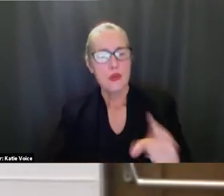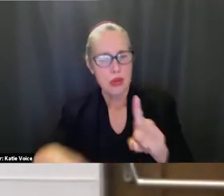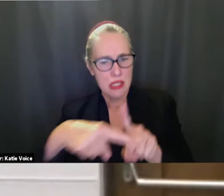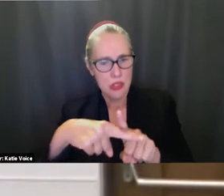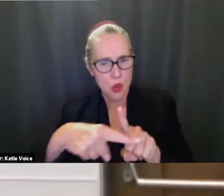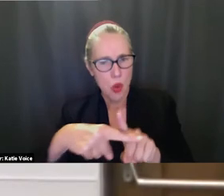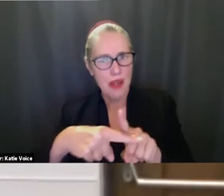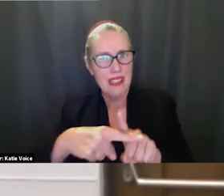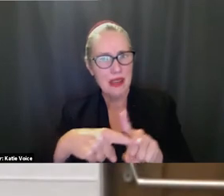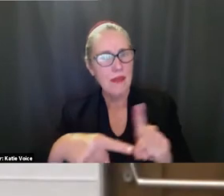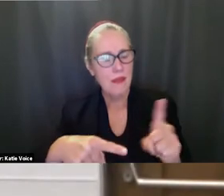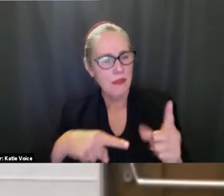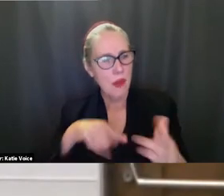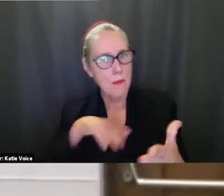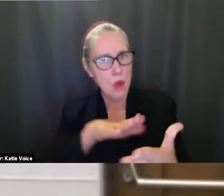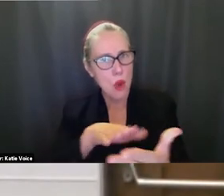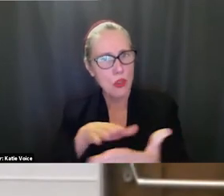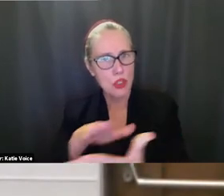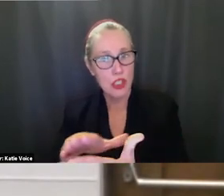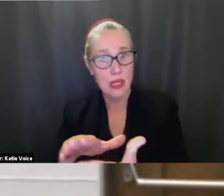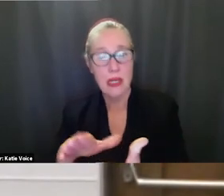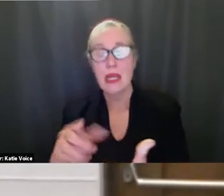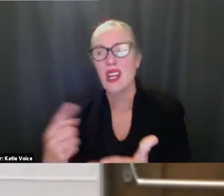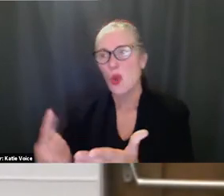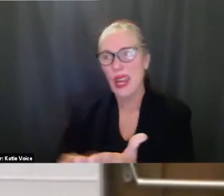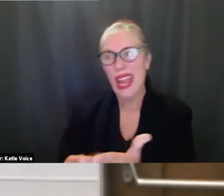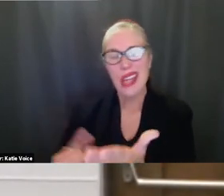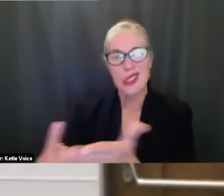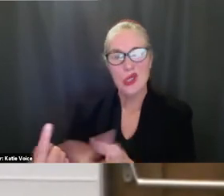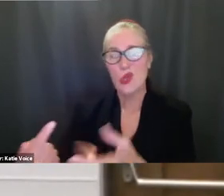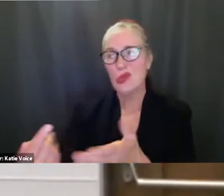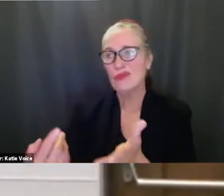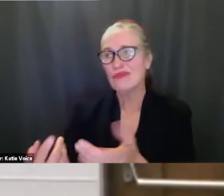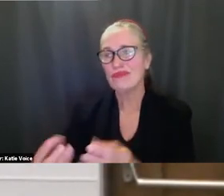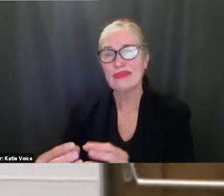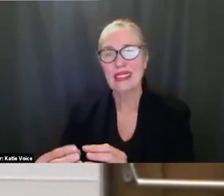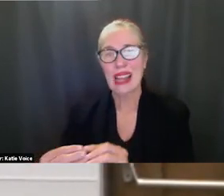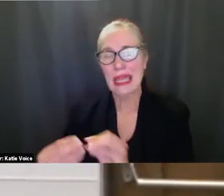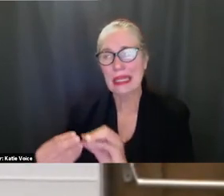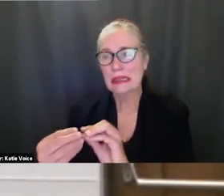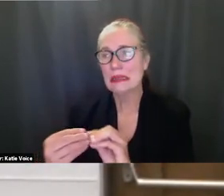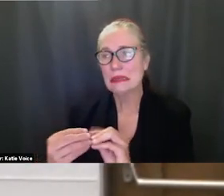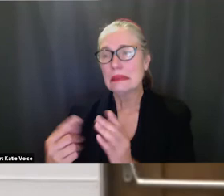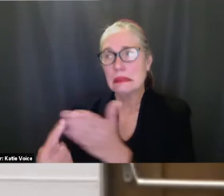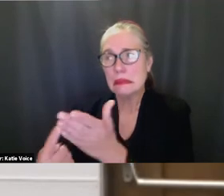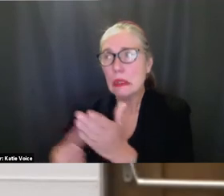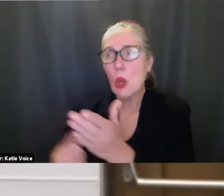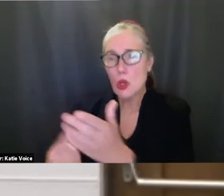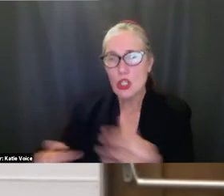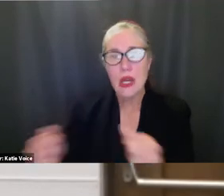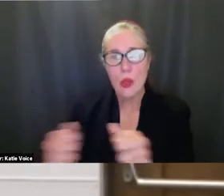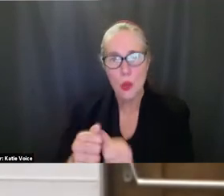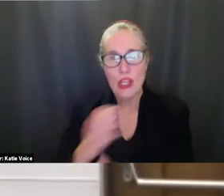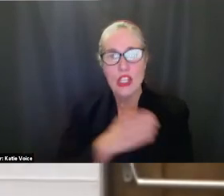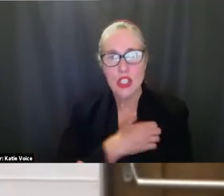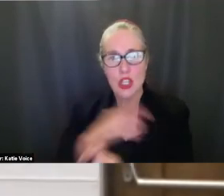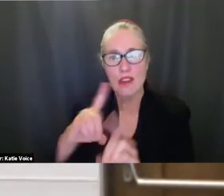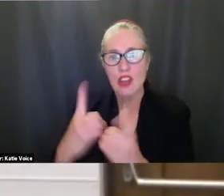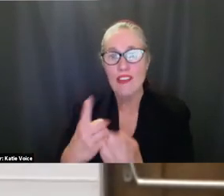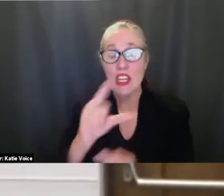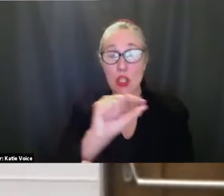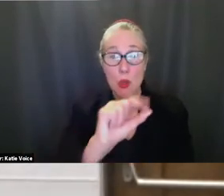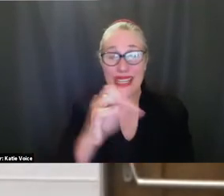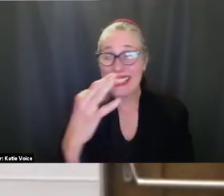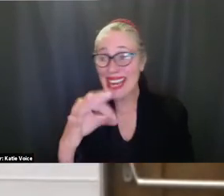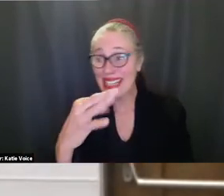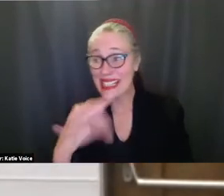that required negotiations with the sheriff's office and in 2019 an agreement was reached between the sheriff's